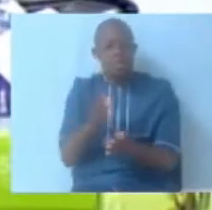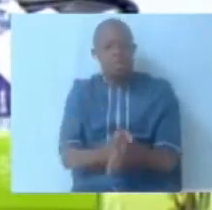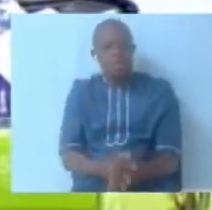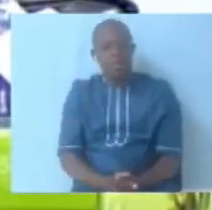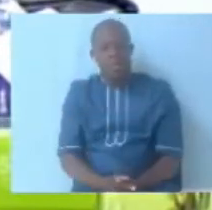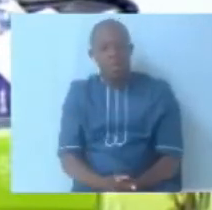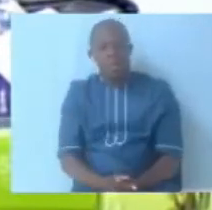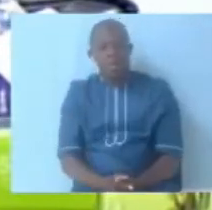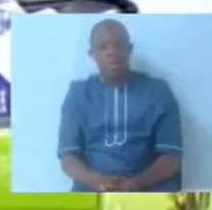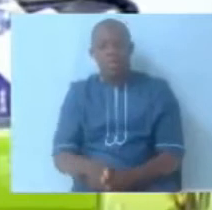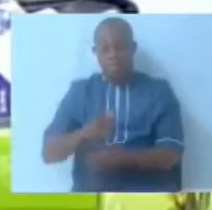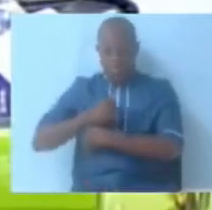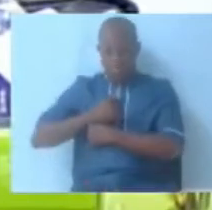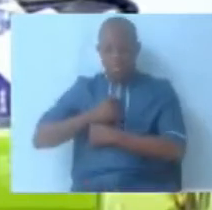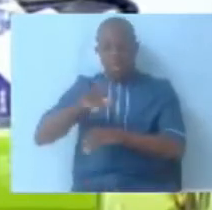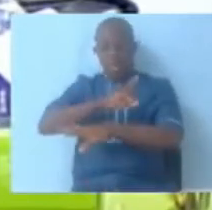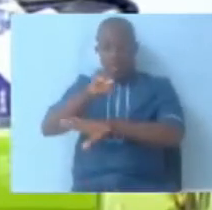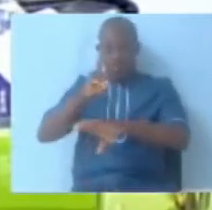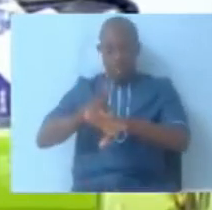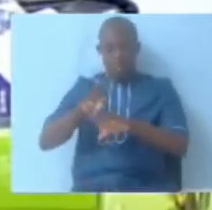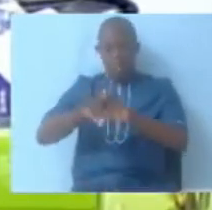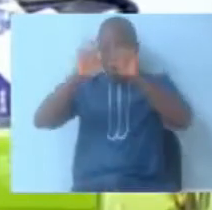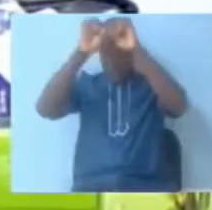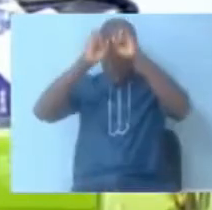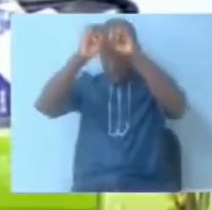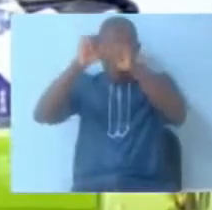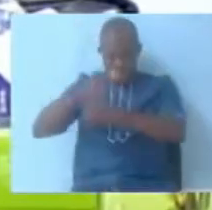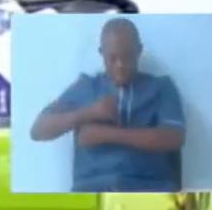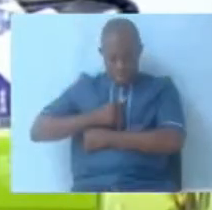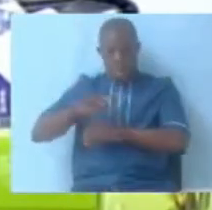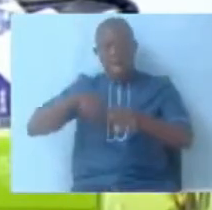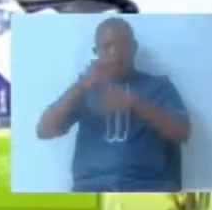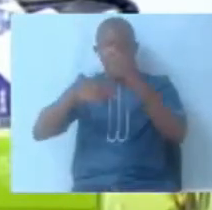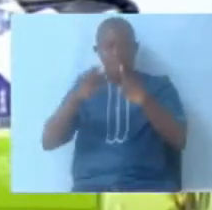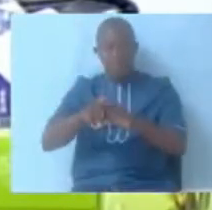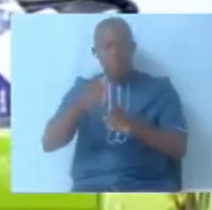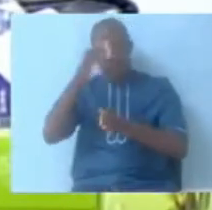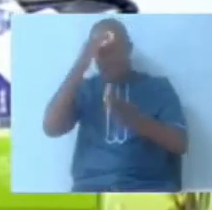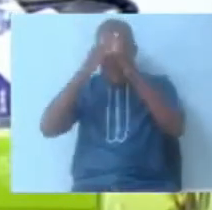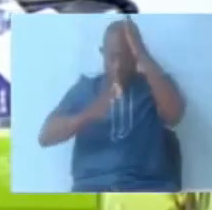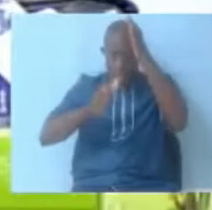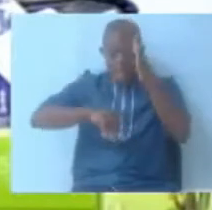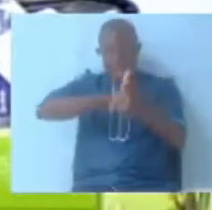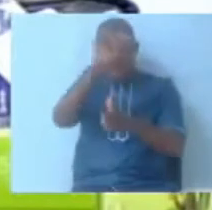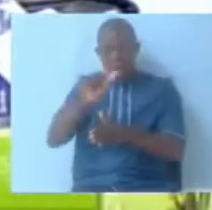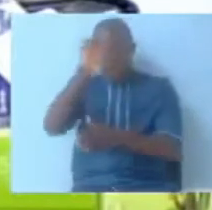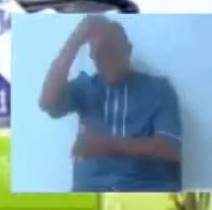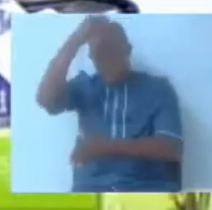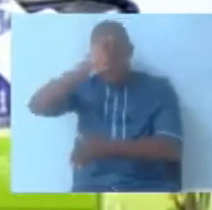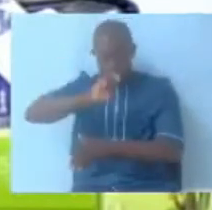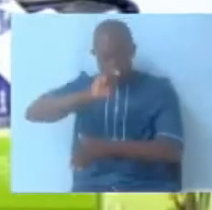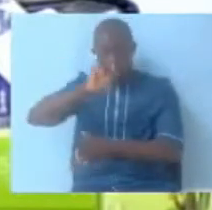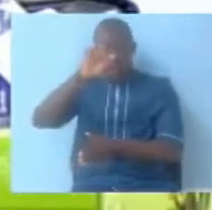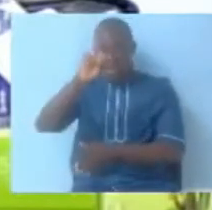the decree number 3, the state security detention of armed and police personnel decree. Sarto